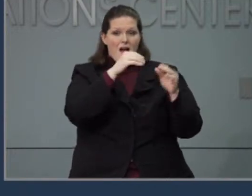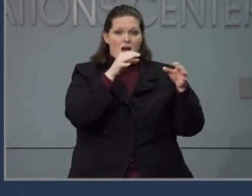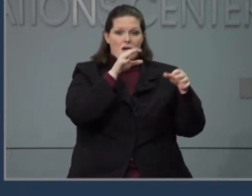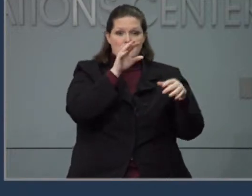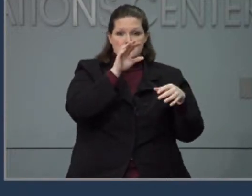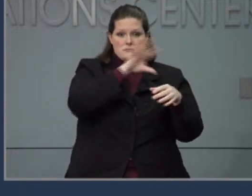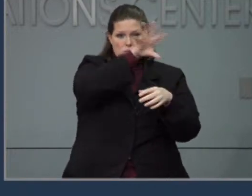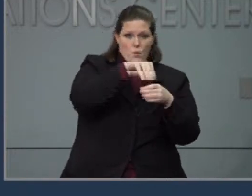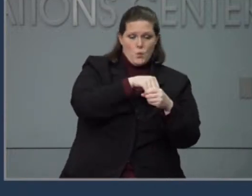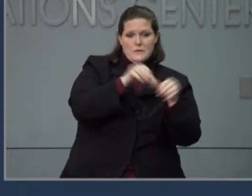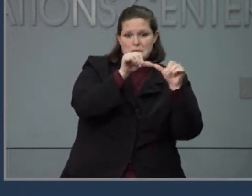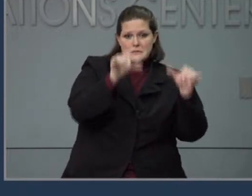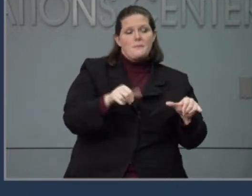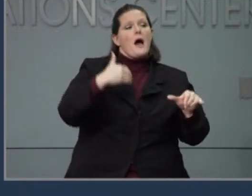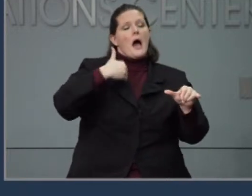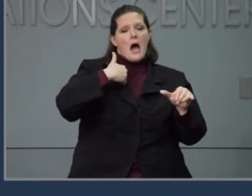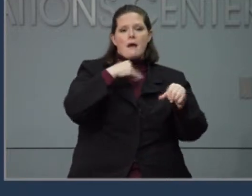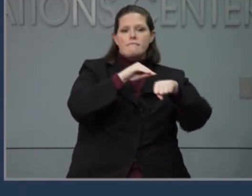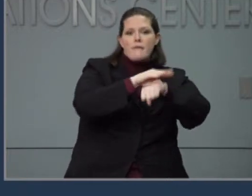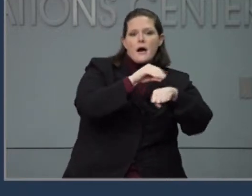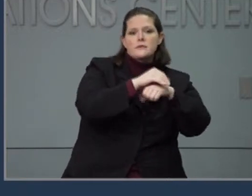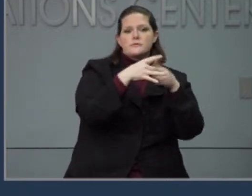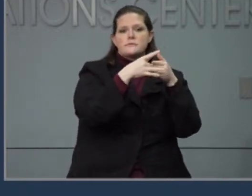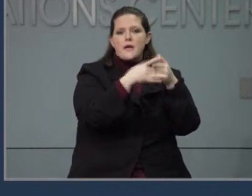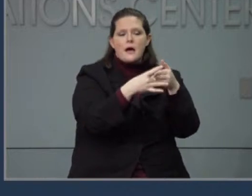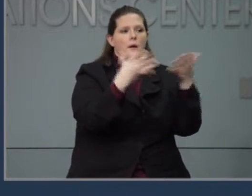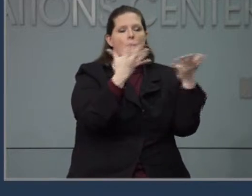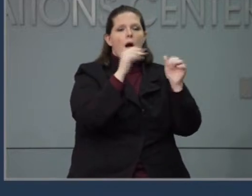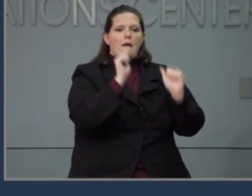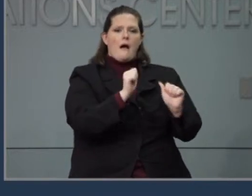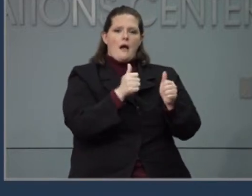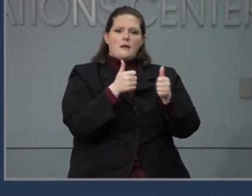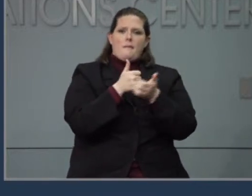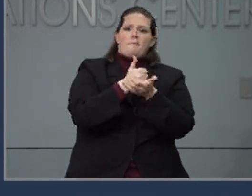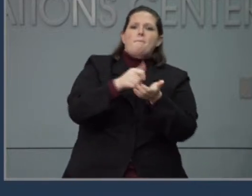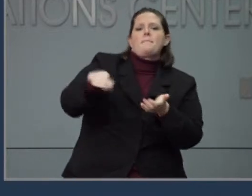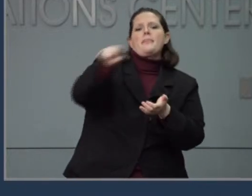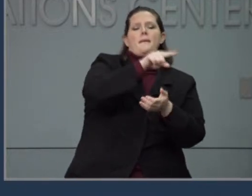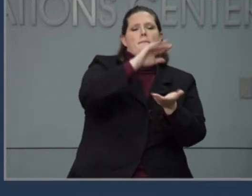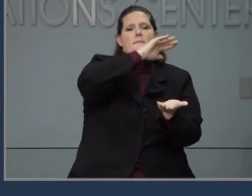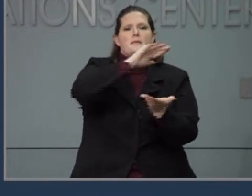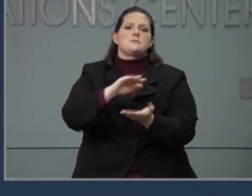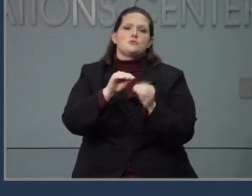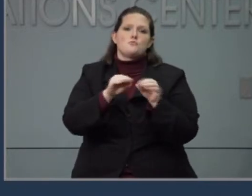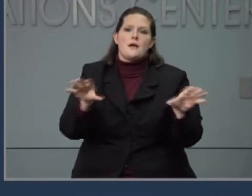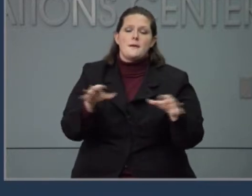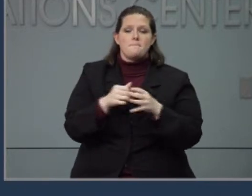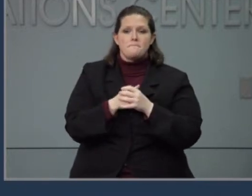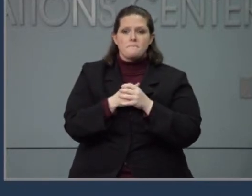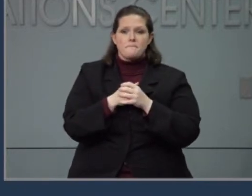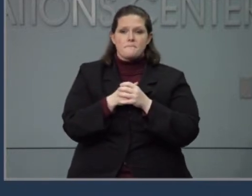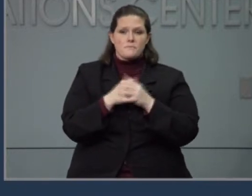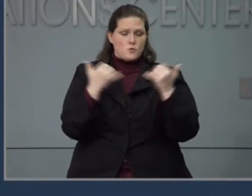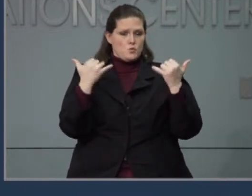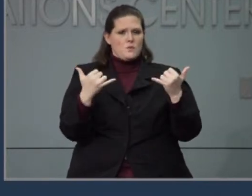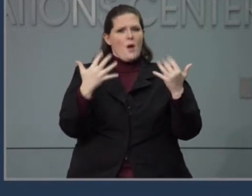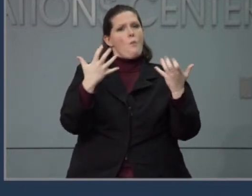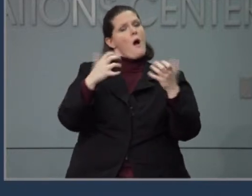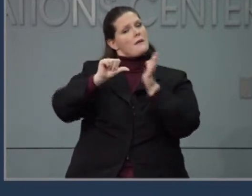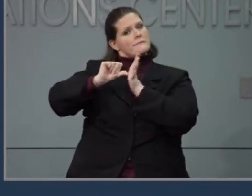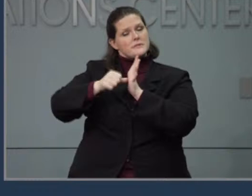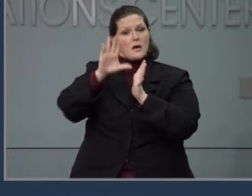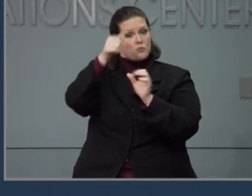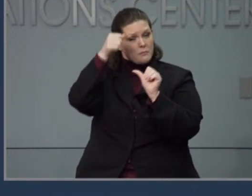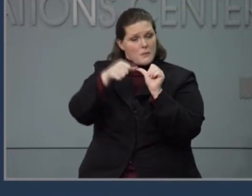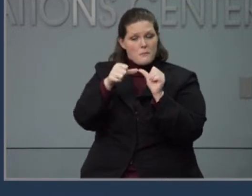in their county. So let's take a look at the metrics behind the County Alert System. Because no one metric